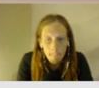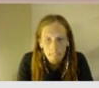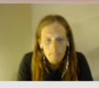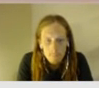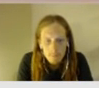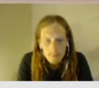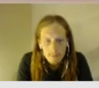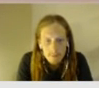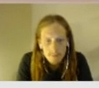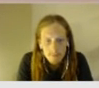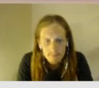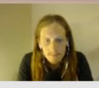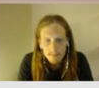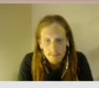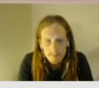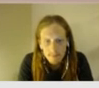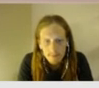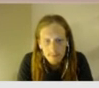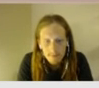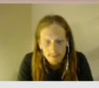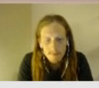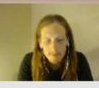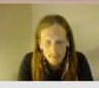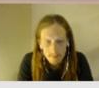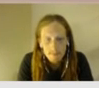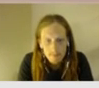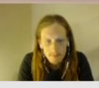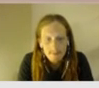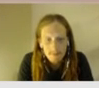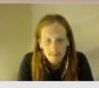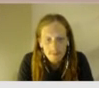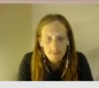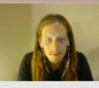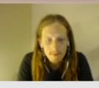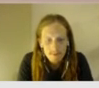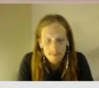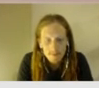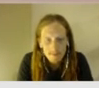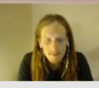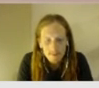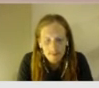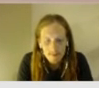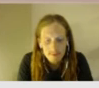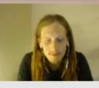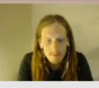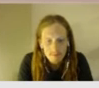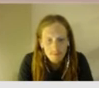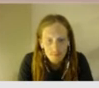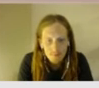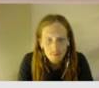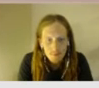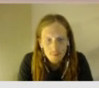apartments, living in these apartments that don't have machines, but hopefully with a lot of hard work and nose